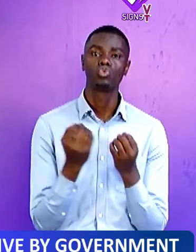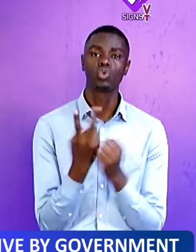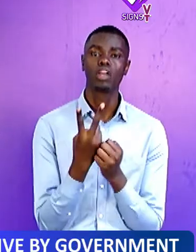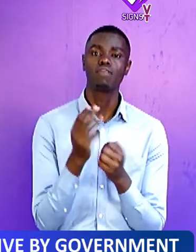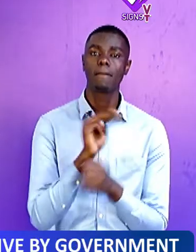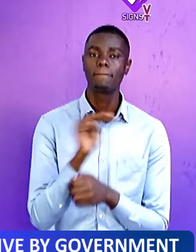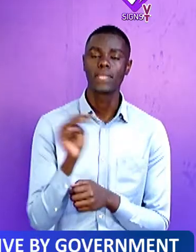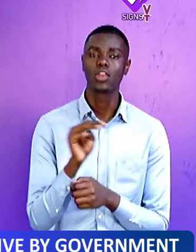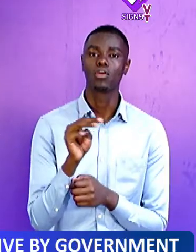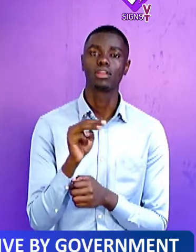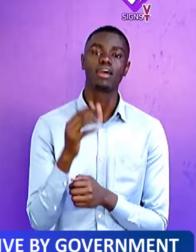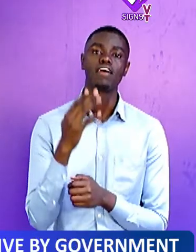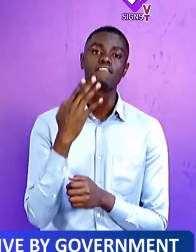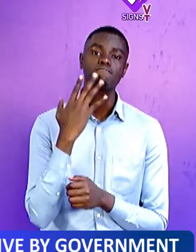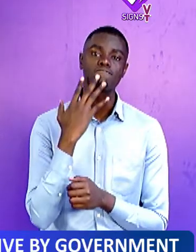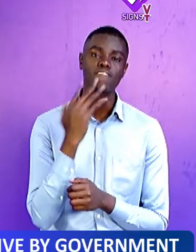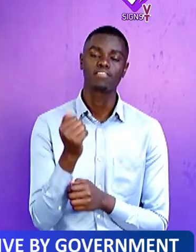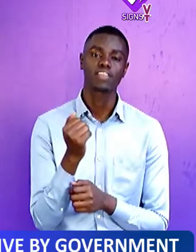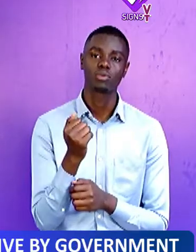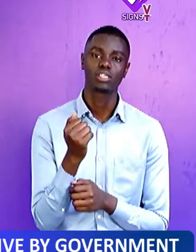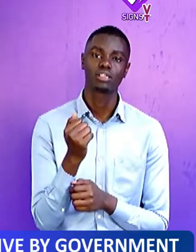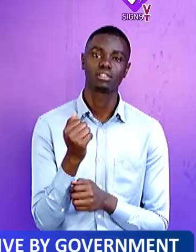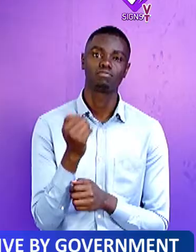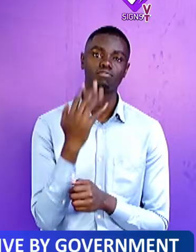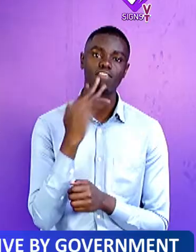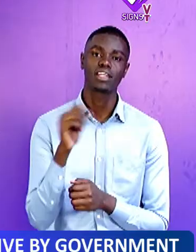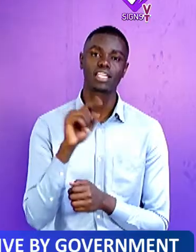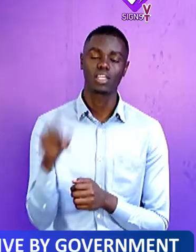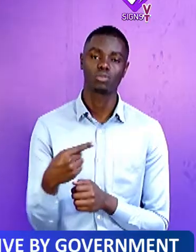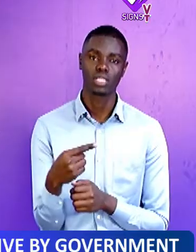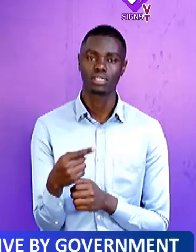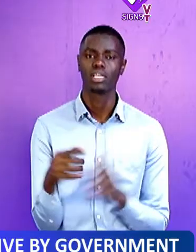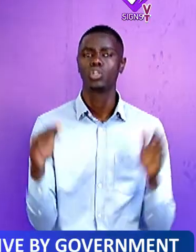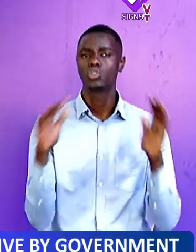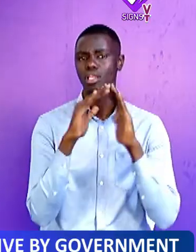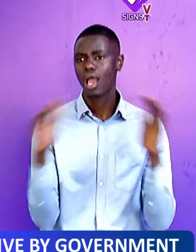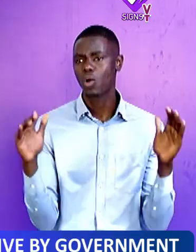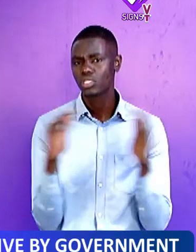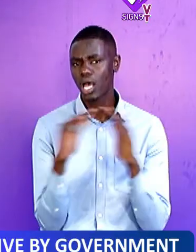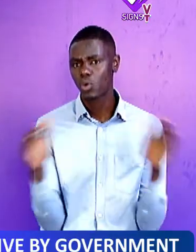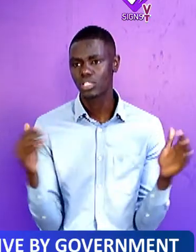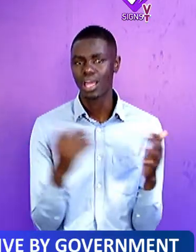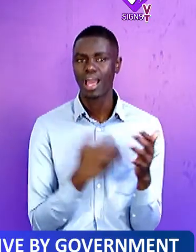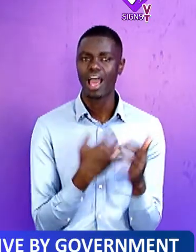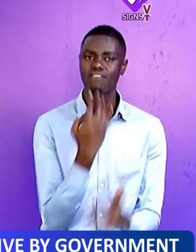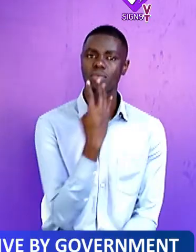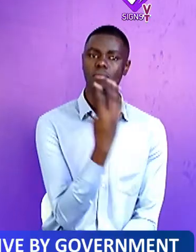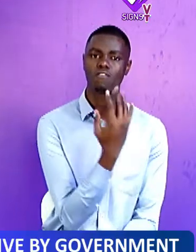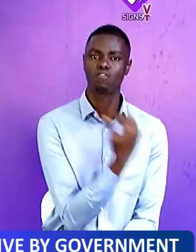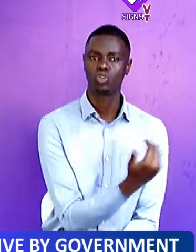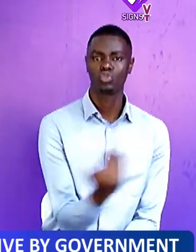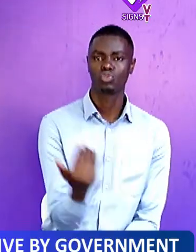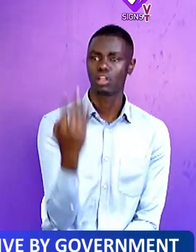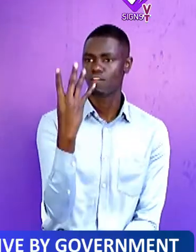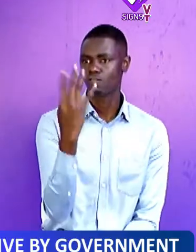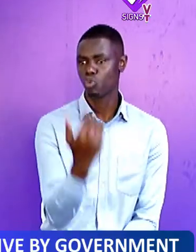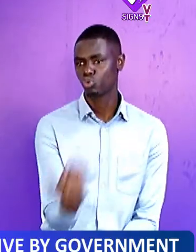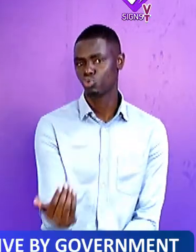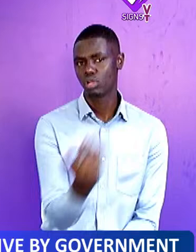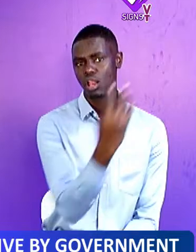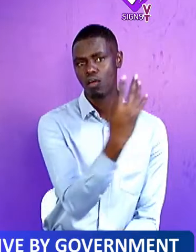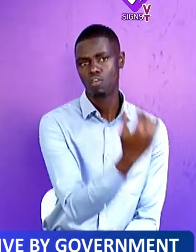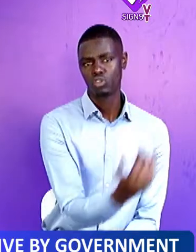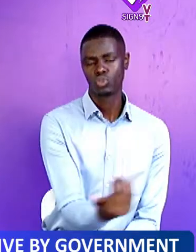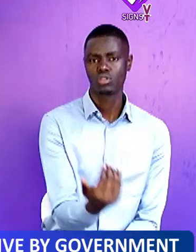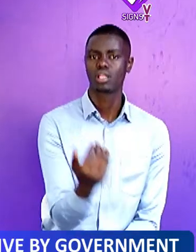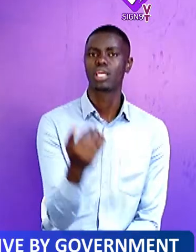12,500,000 households in Kenya. In every household, there's an average of 4 children per household. On